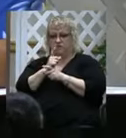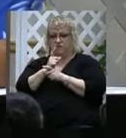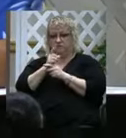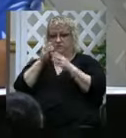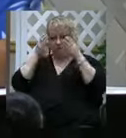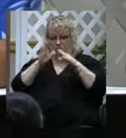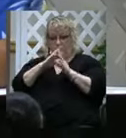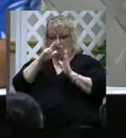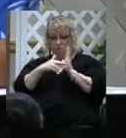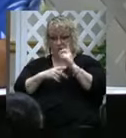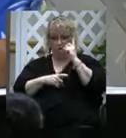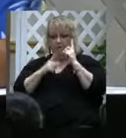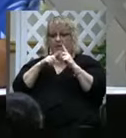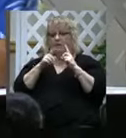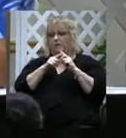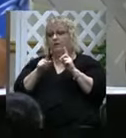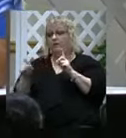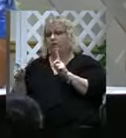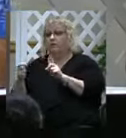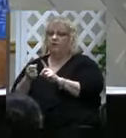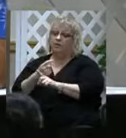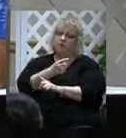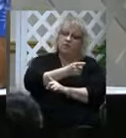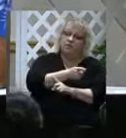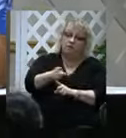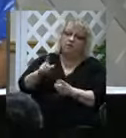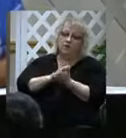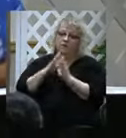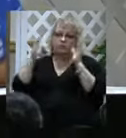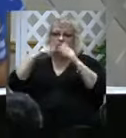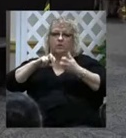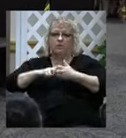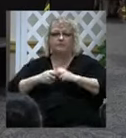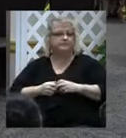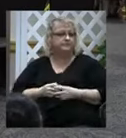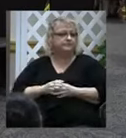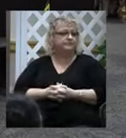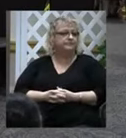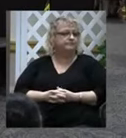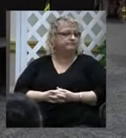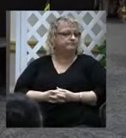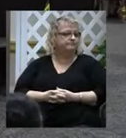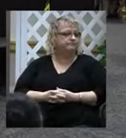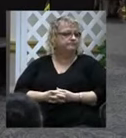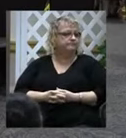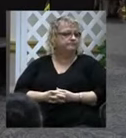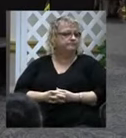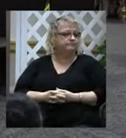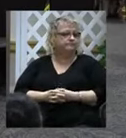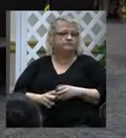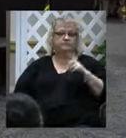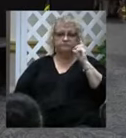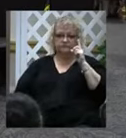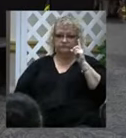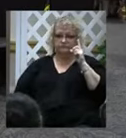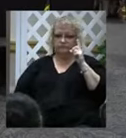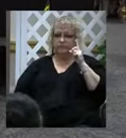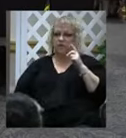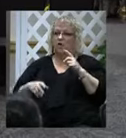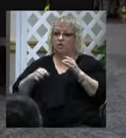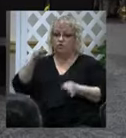the quality of the interpretation, I guess. Anything to add? Maybe. You know, the thing that's hard